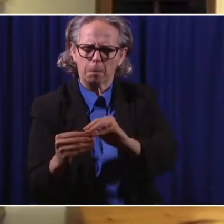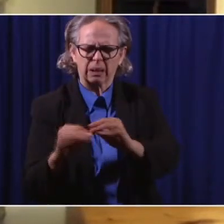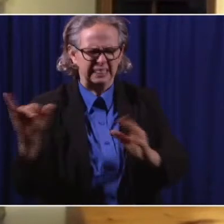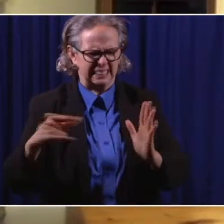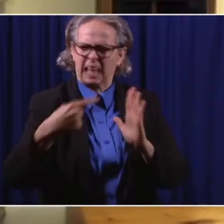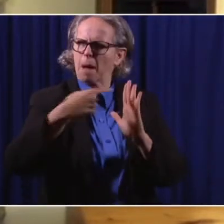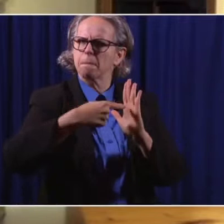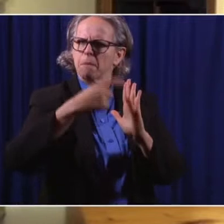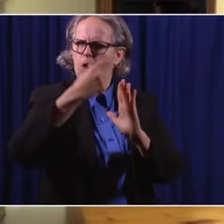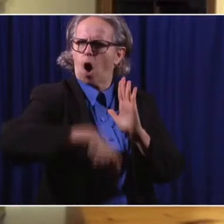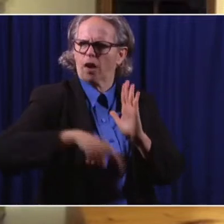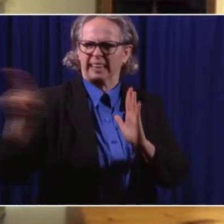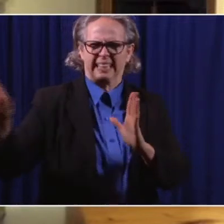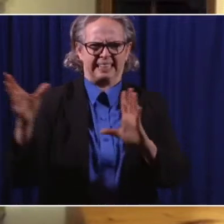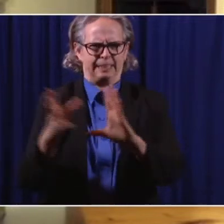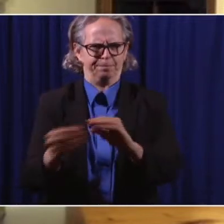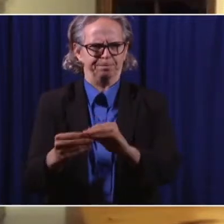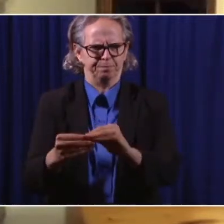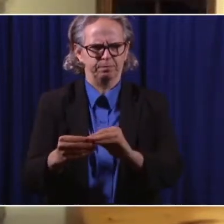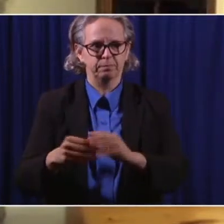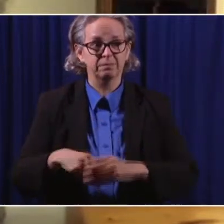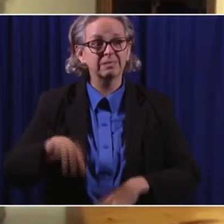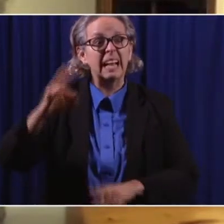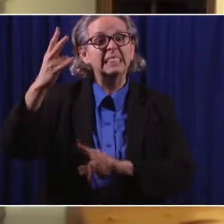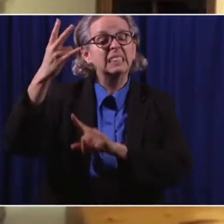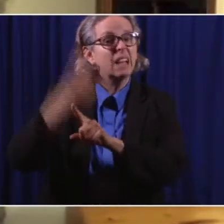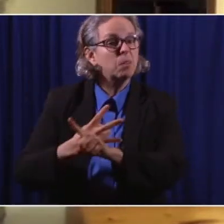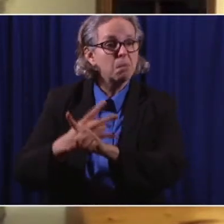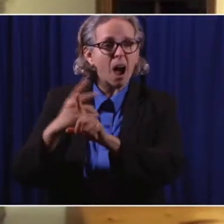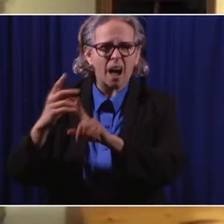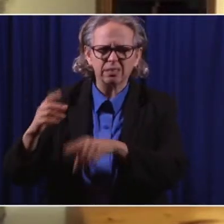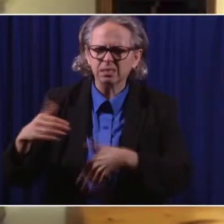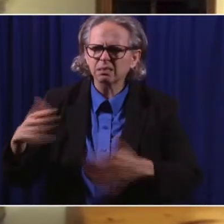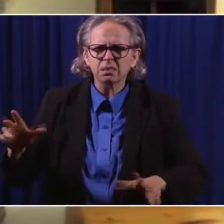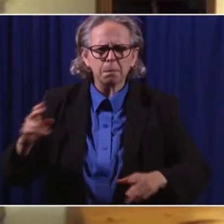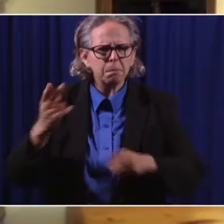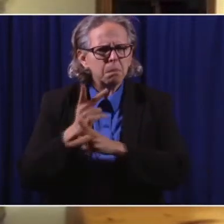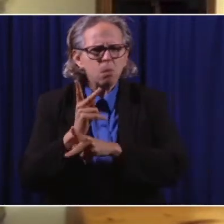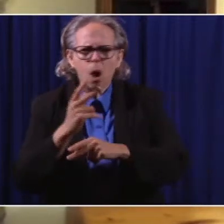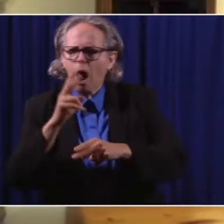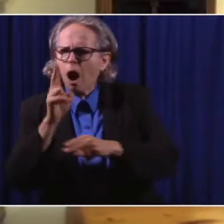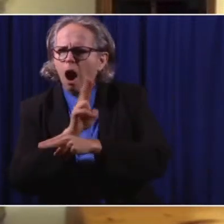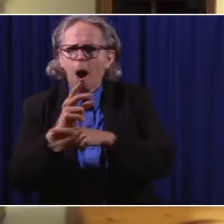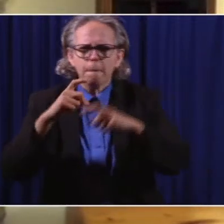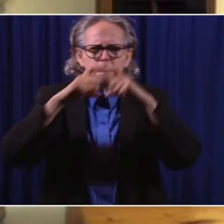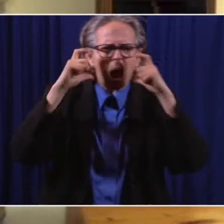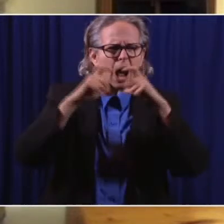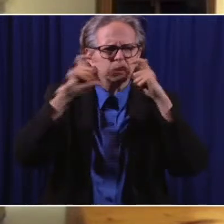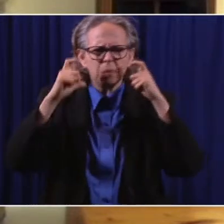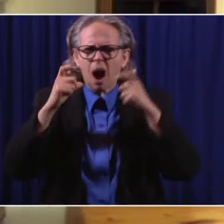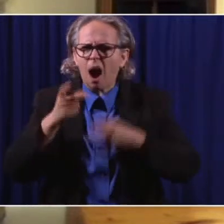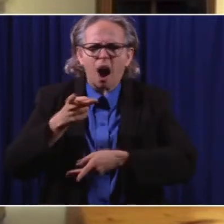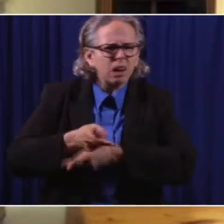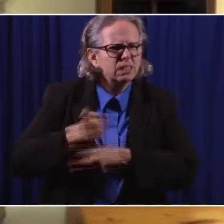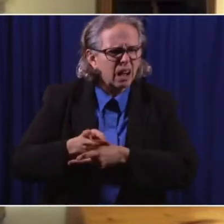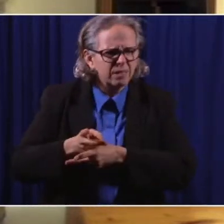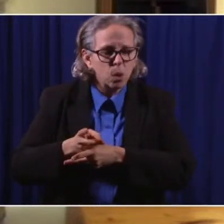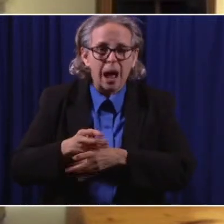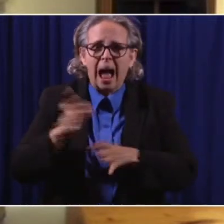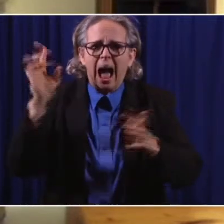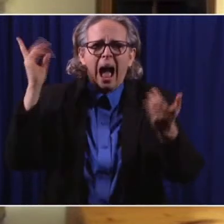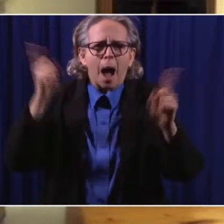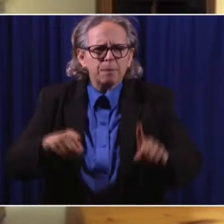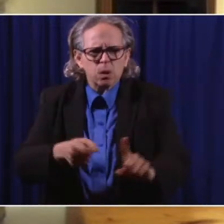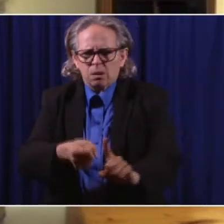and then he didn't. He was diagnosed with COVID-19, spent a week in the ICU fighting